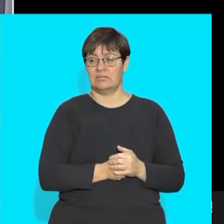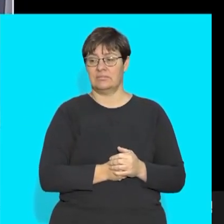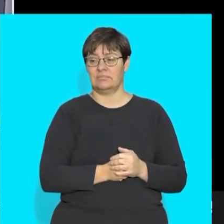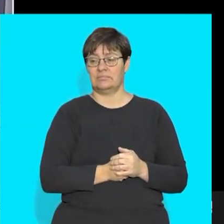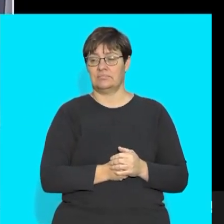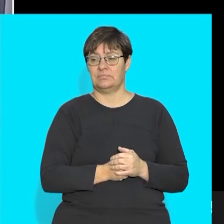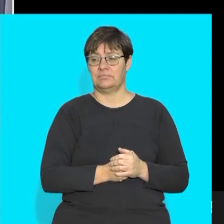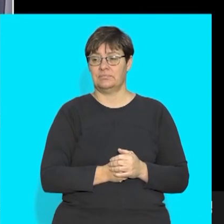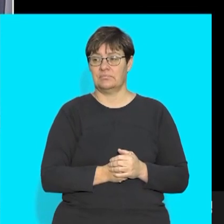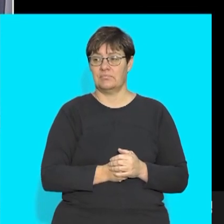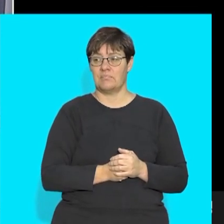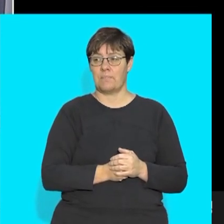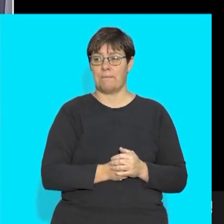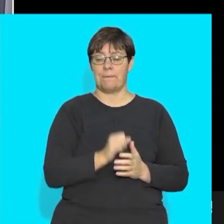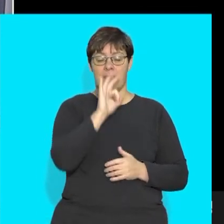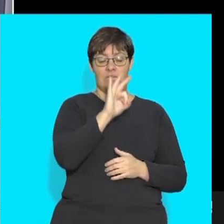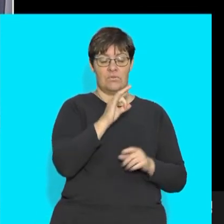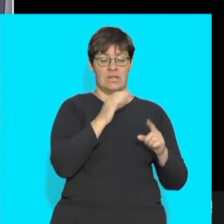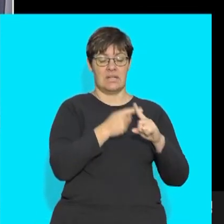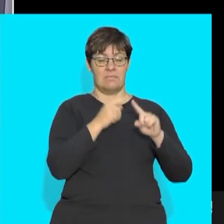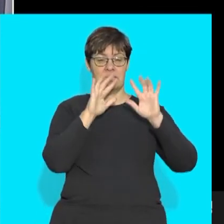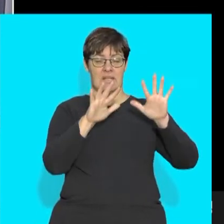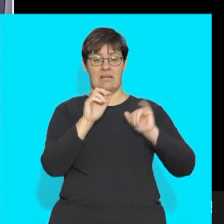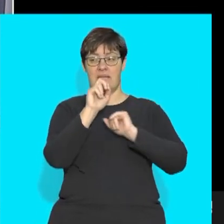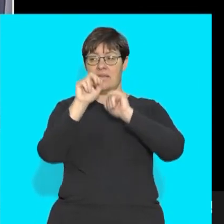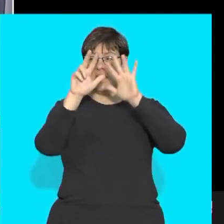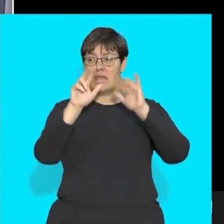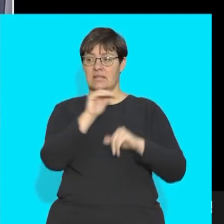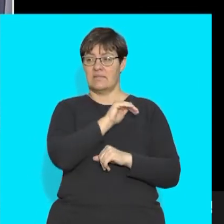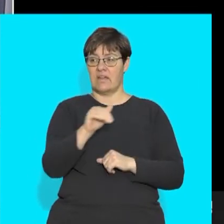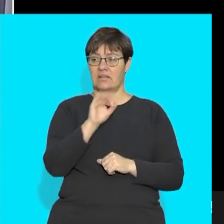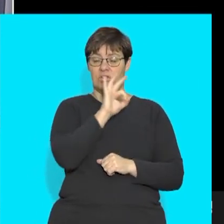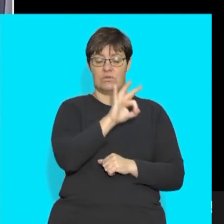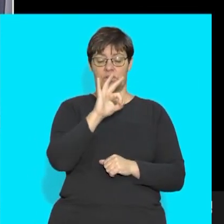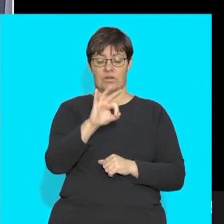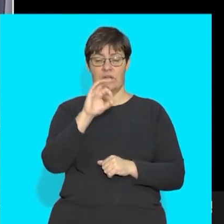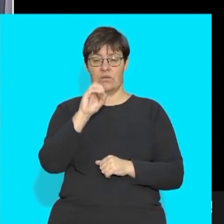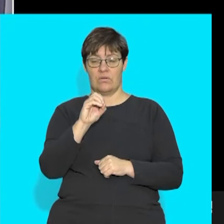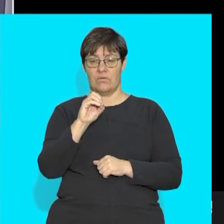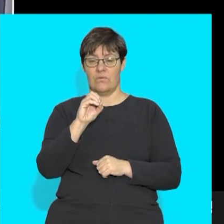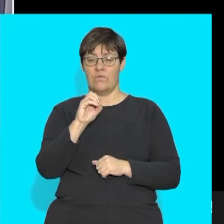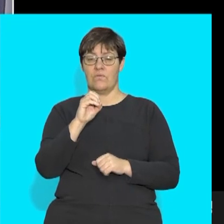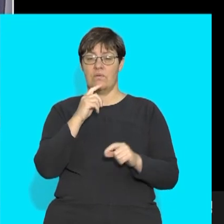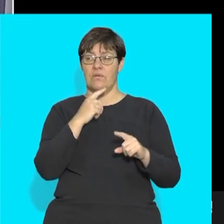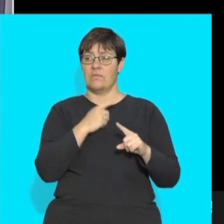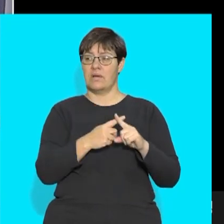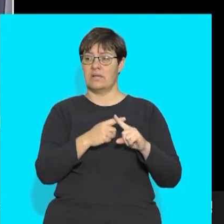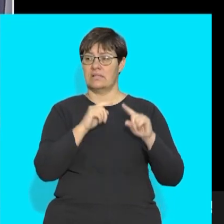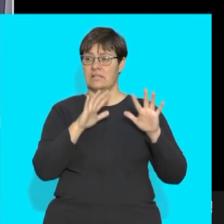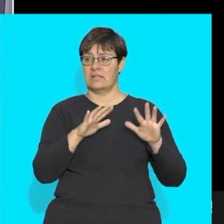see the question. So 3 to the 8 divided by 330 to the minus